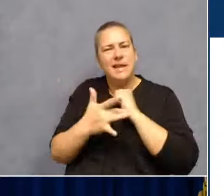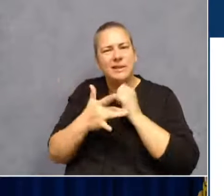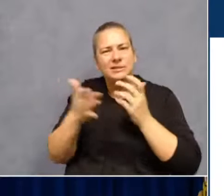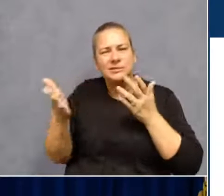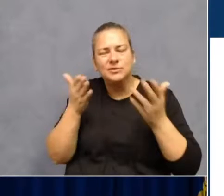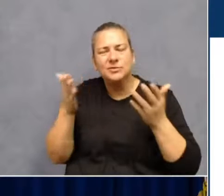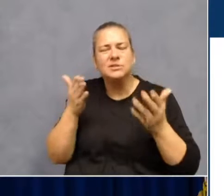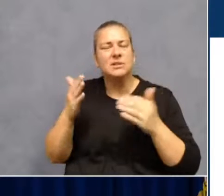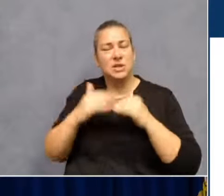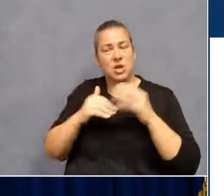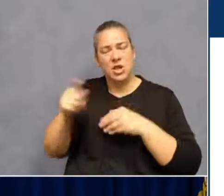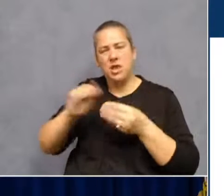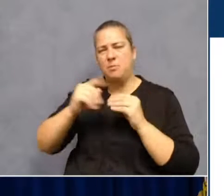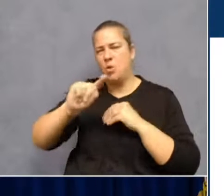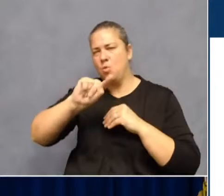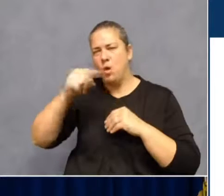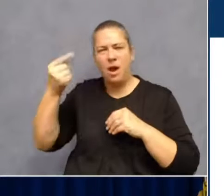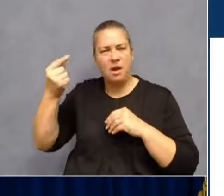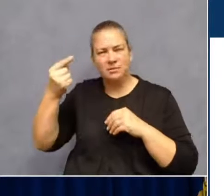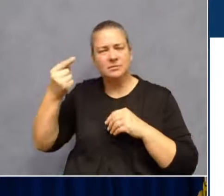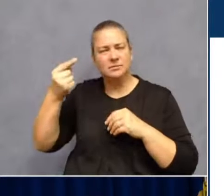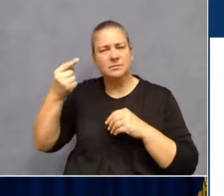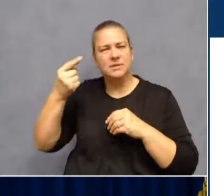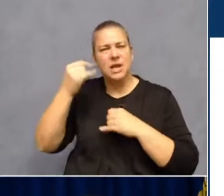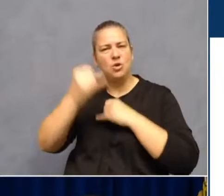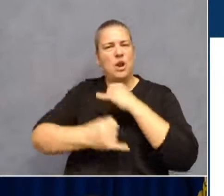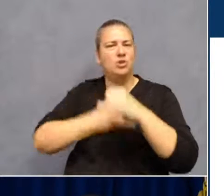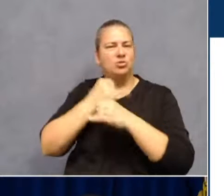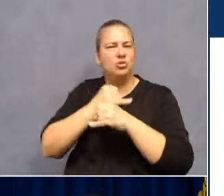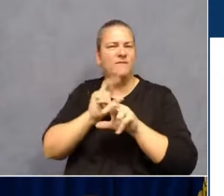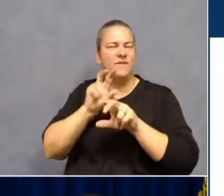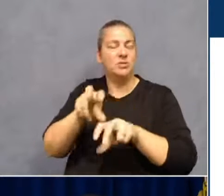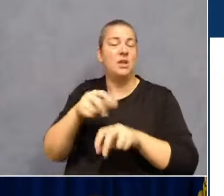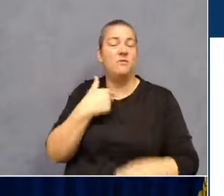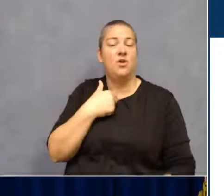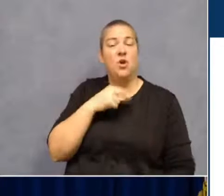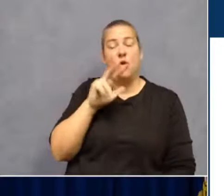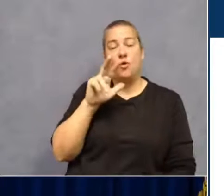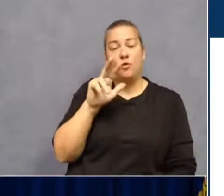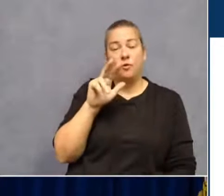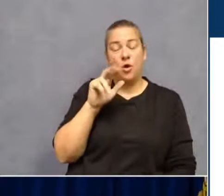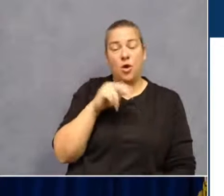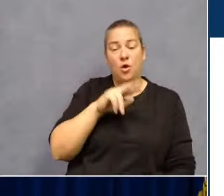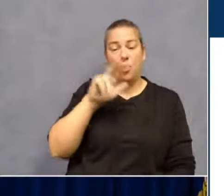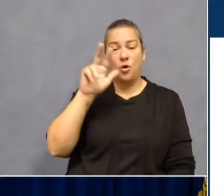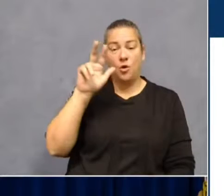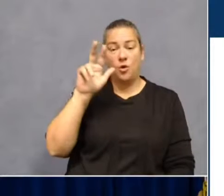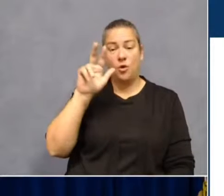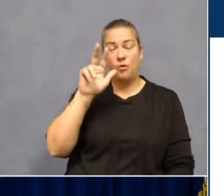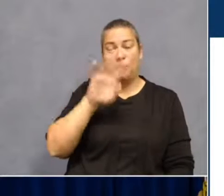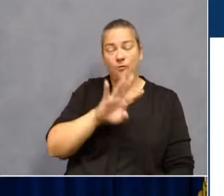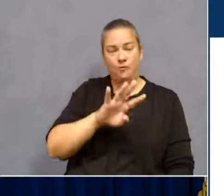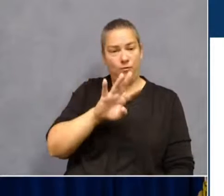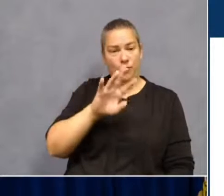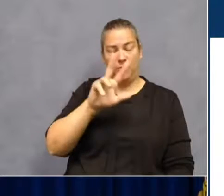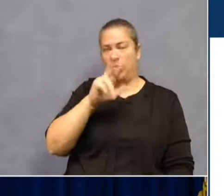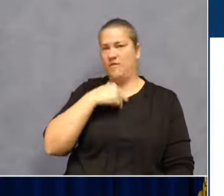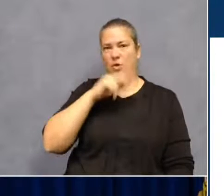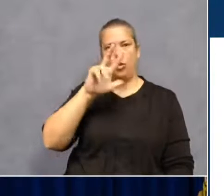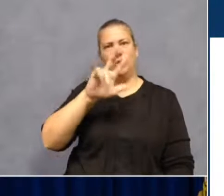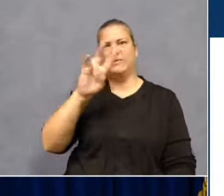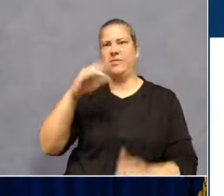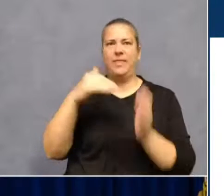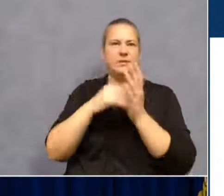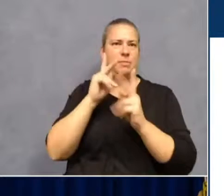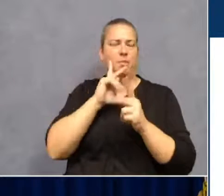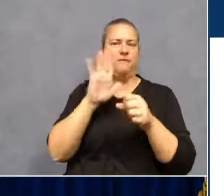international investor, employing approximately 47,000 people full-time. The project builds on Kentucky's impressive